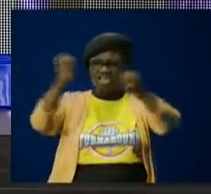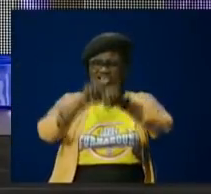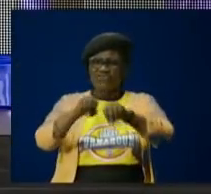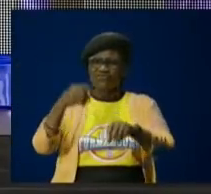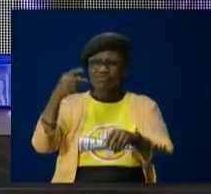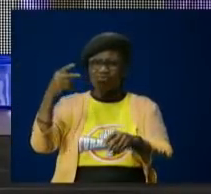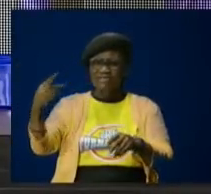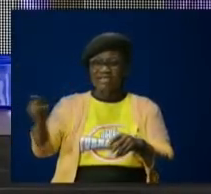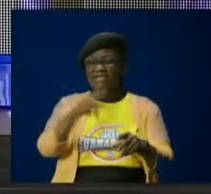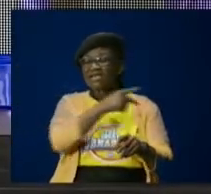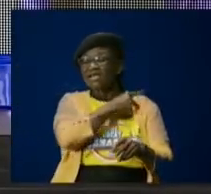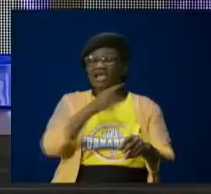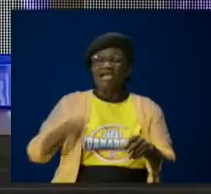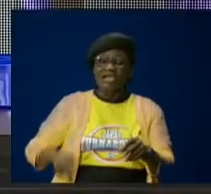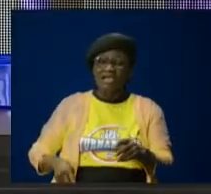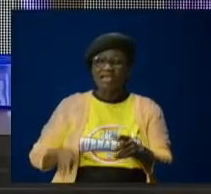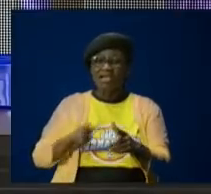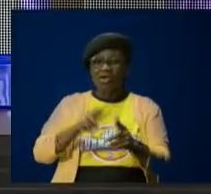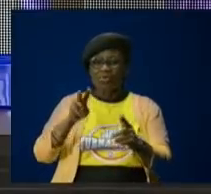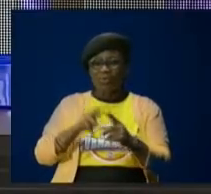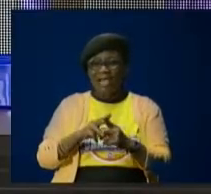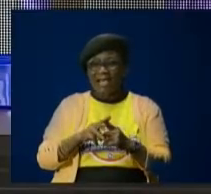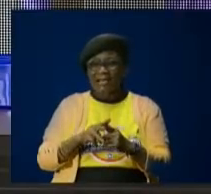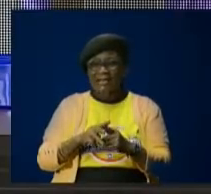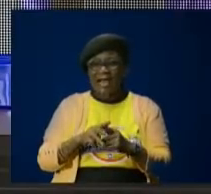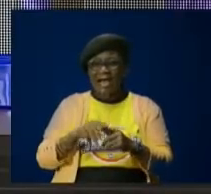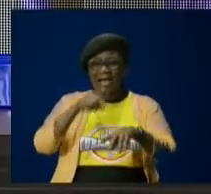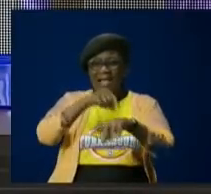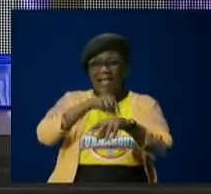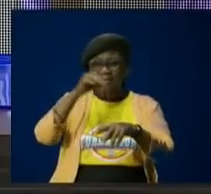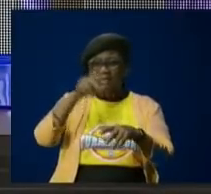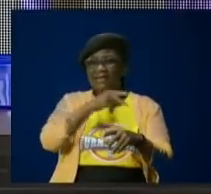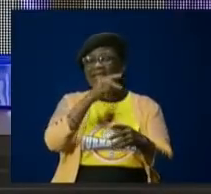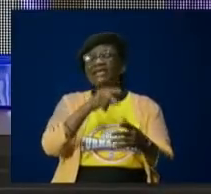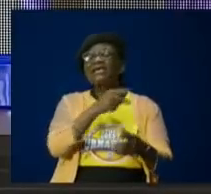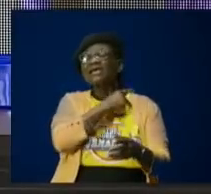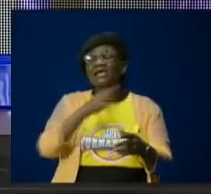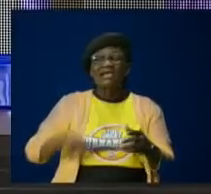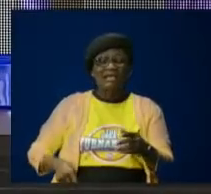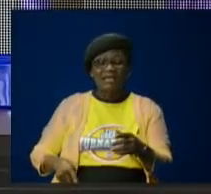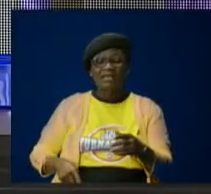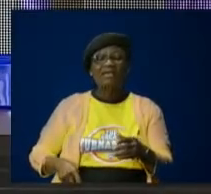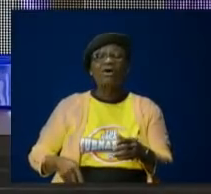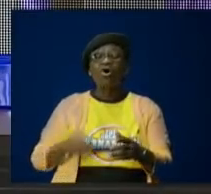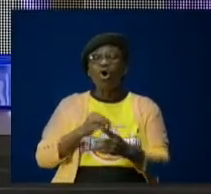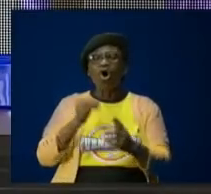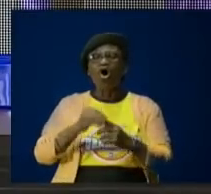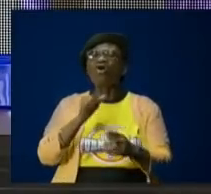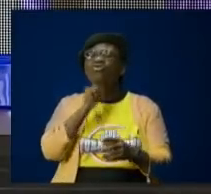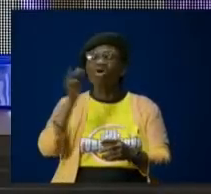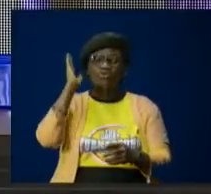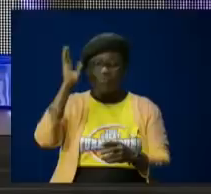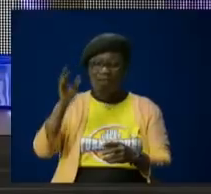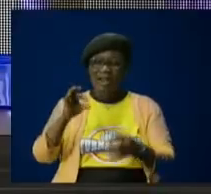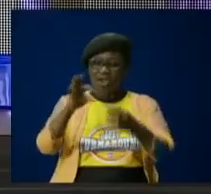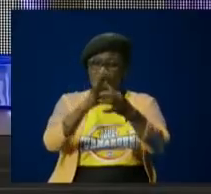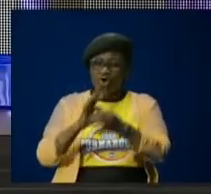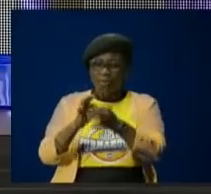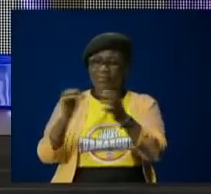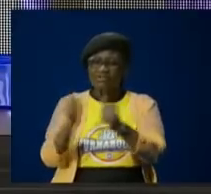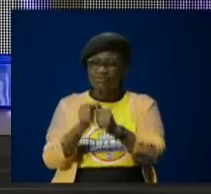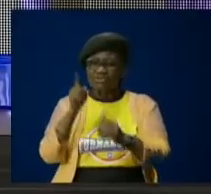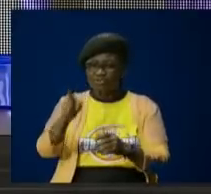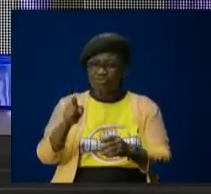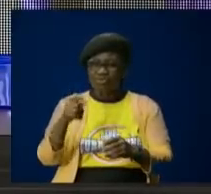whether a heathen king or not, will cooperate with you. Because the king now said,